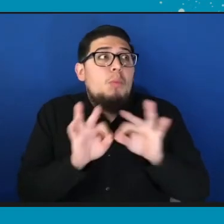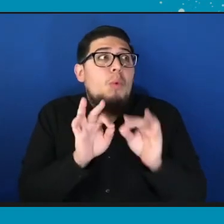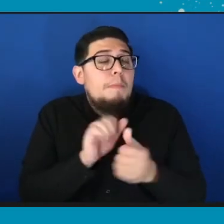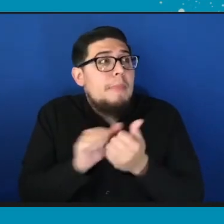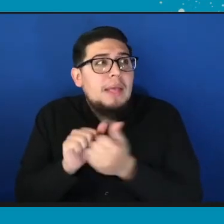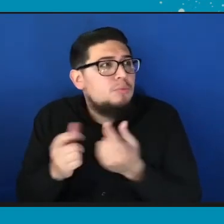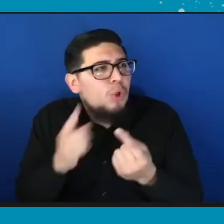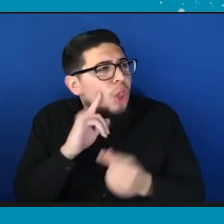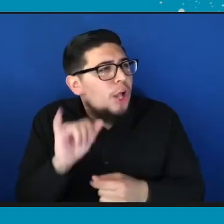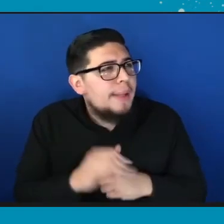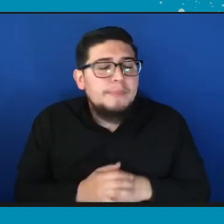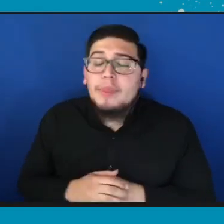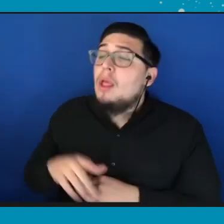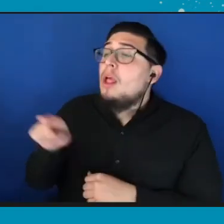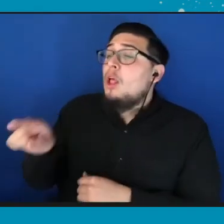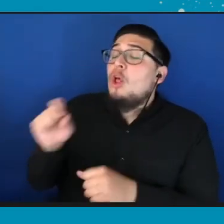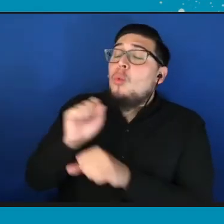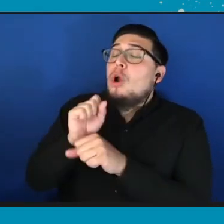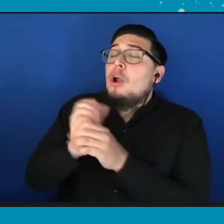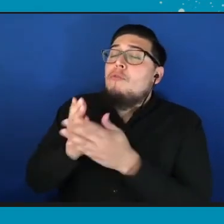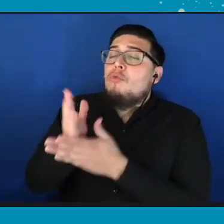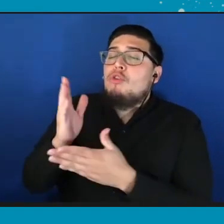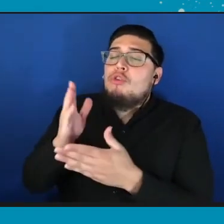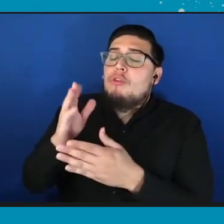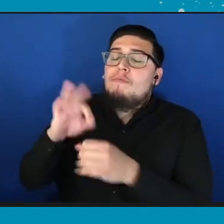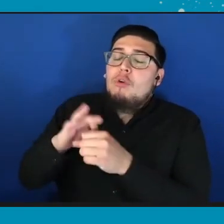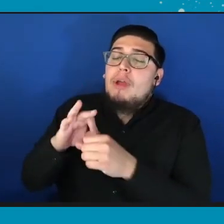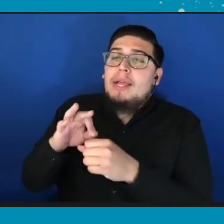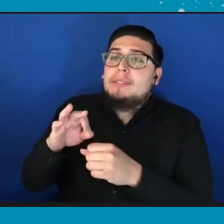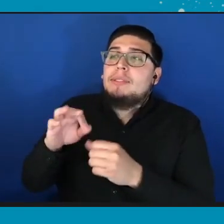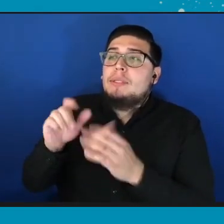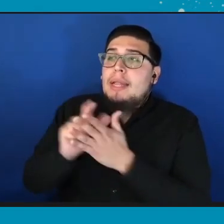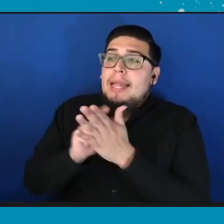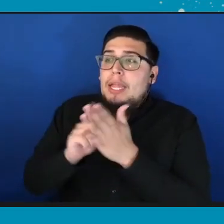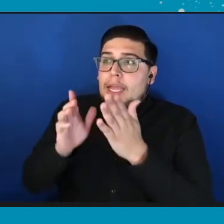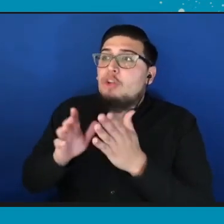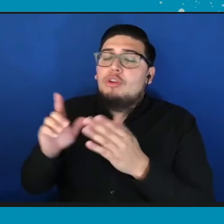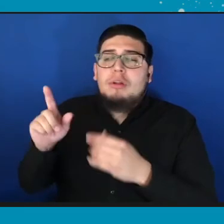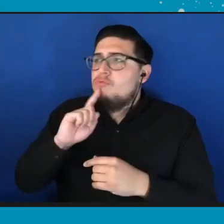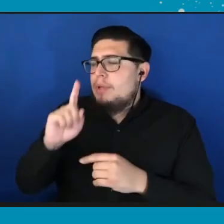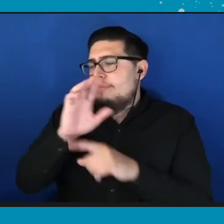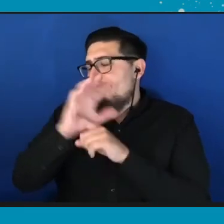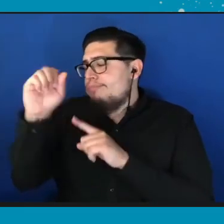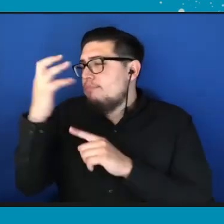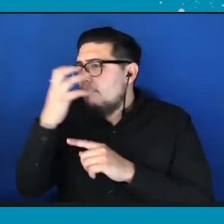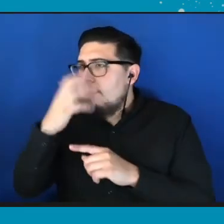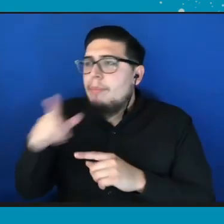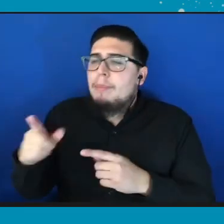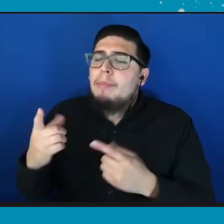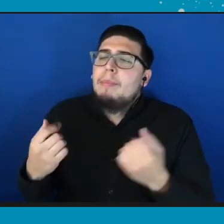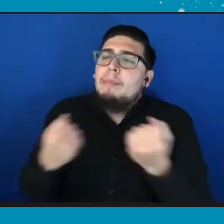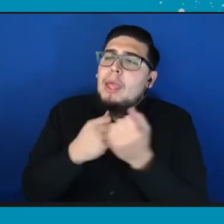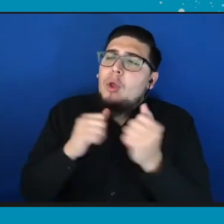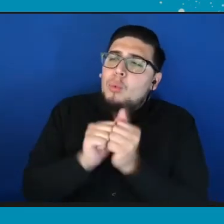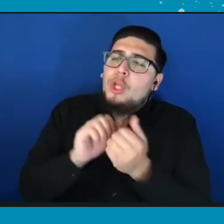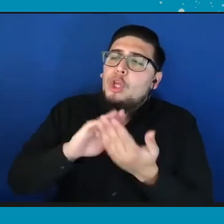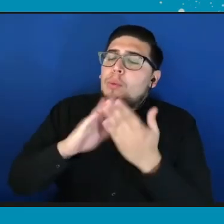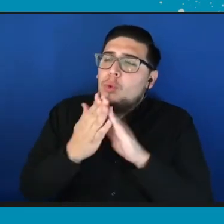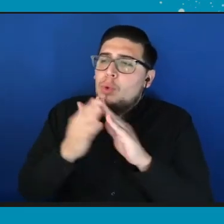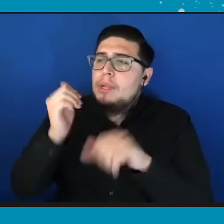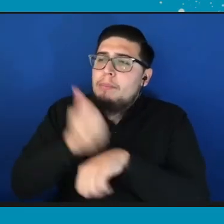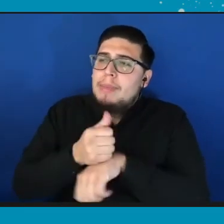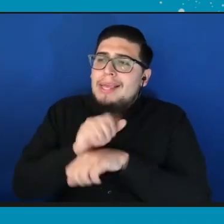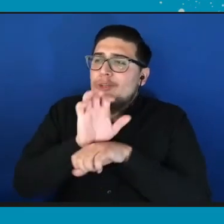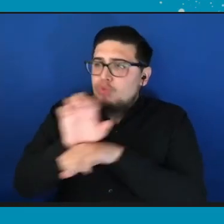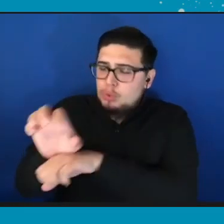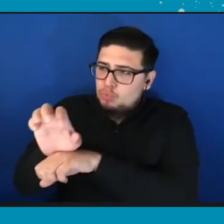work of voting rights litigators across the country has been quite phenomenal, along with and paired with community-based grassroots resistance groups. And